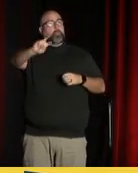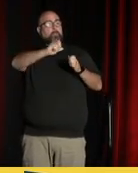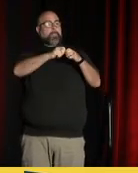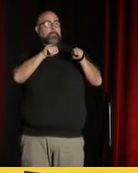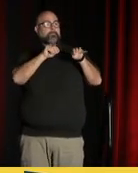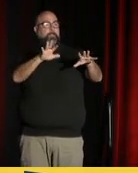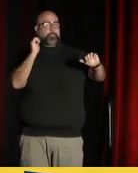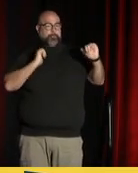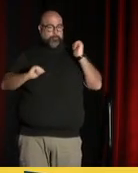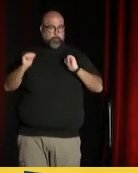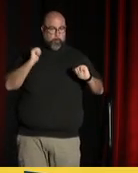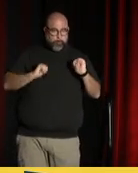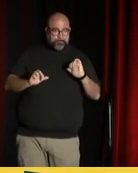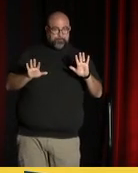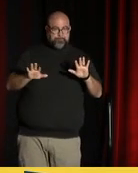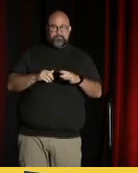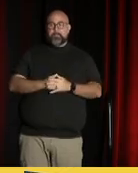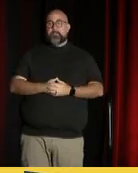show. So